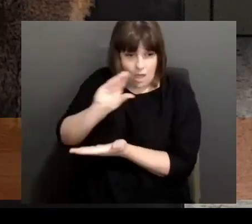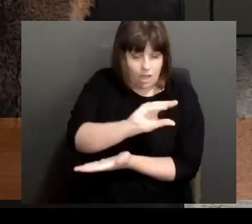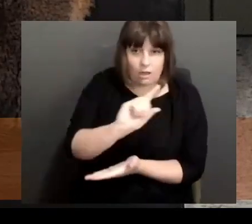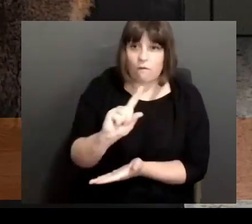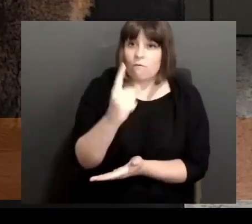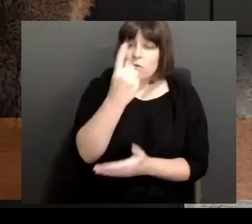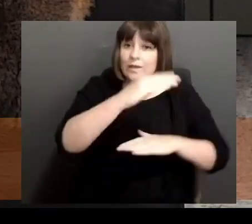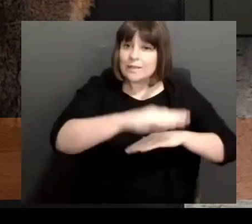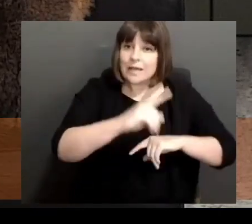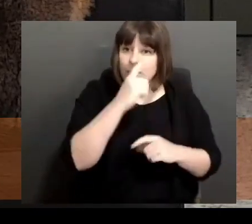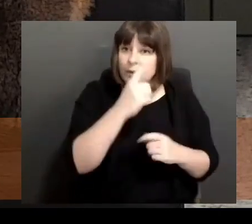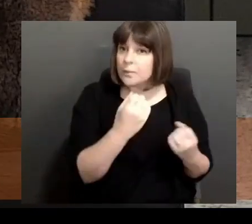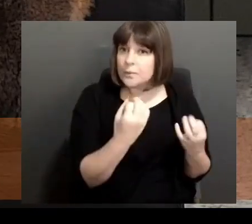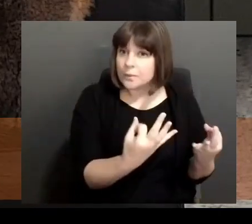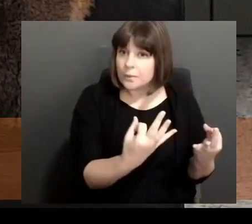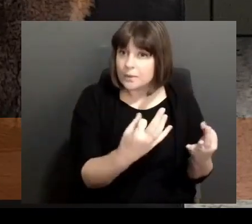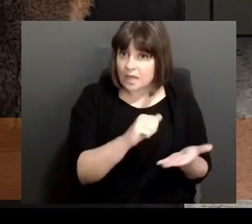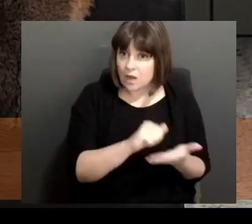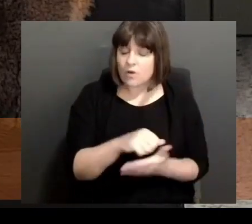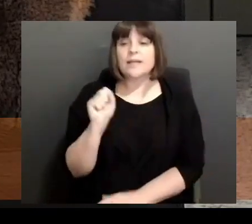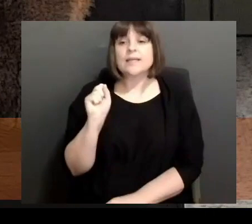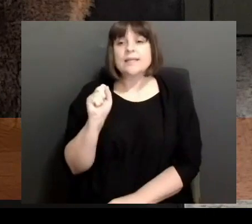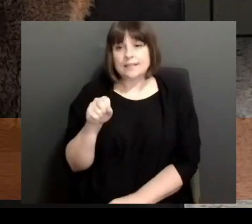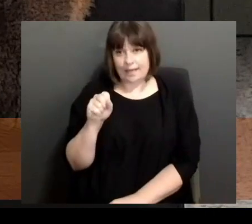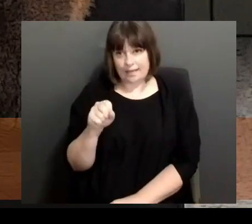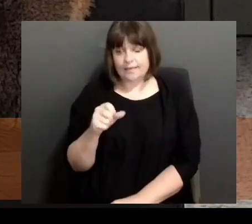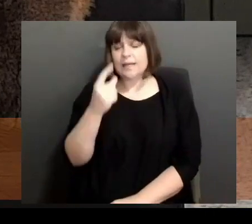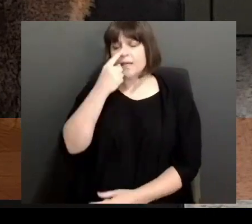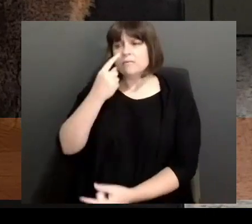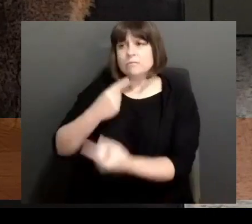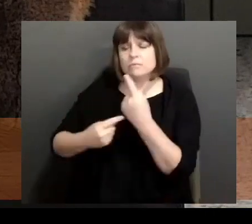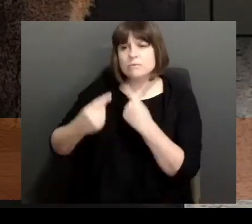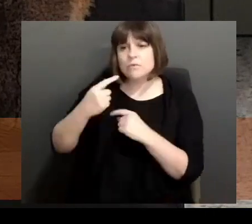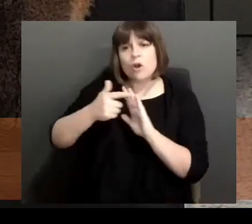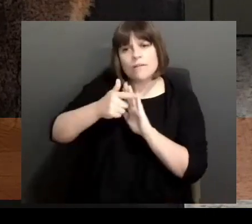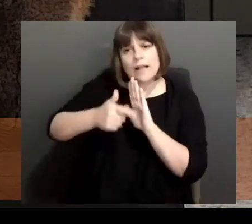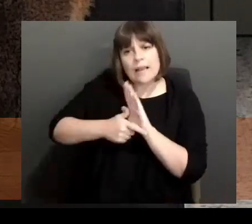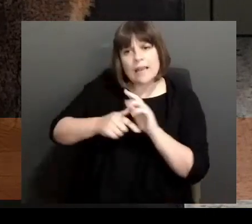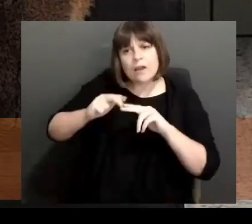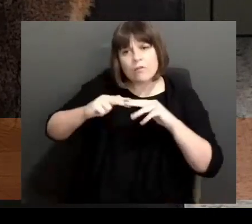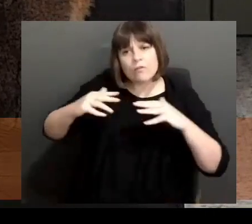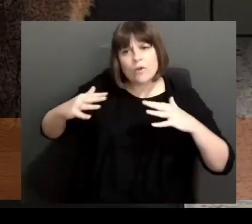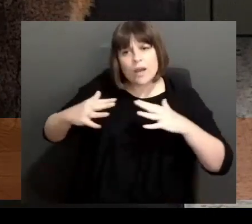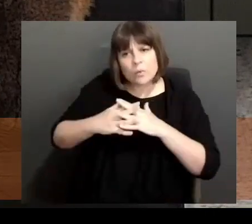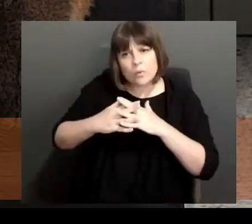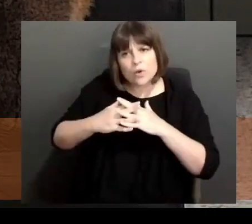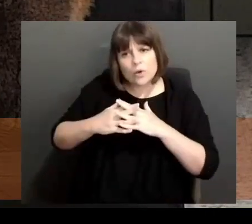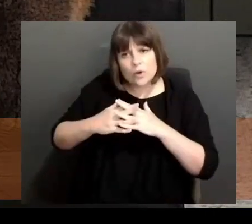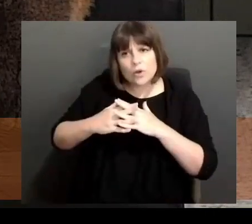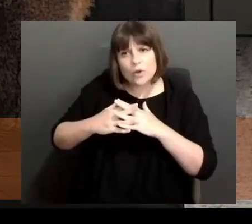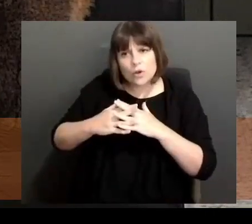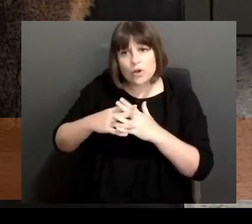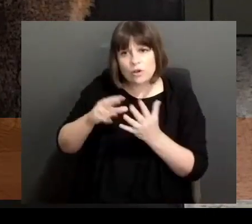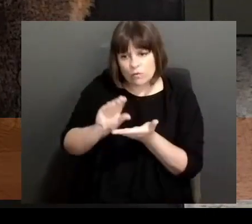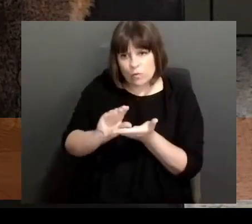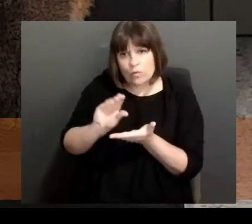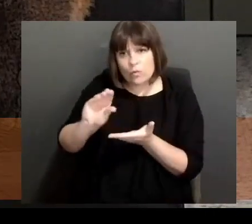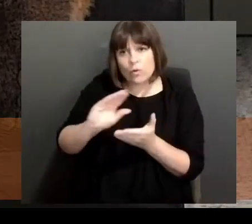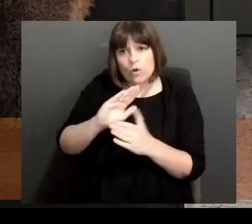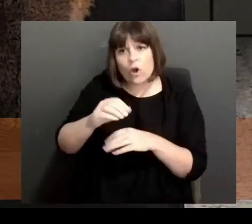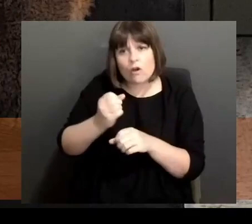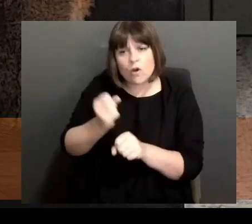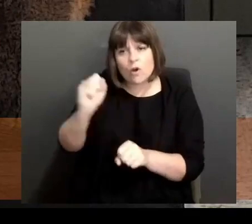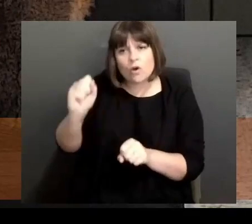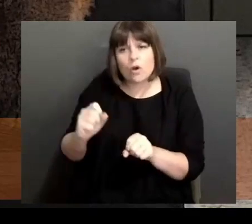us a brief overview for the legal framework for royalties for gold and the acts that I think you just started to mention? First is